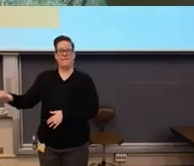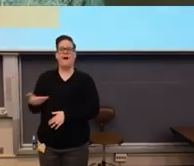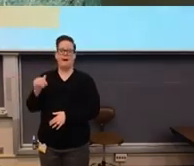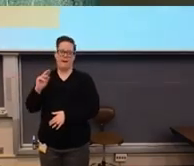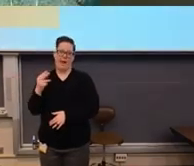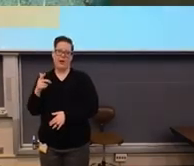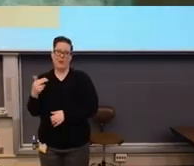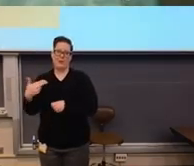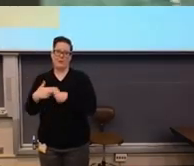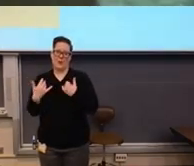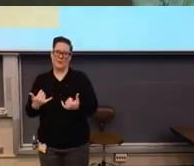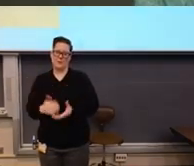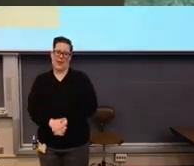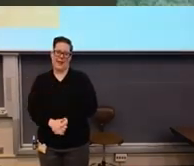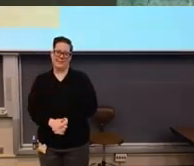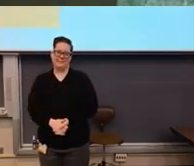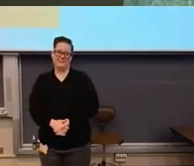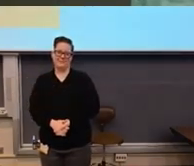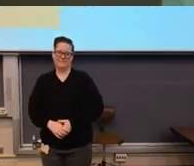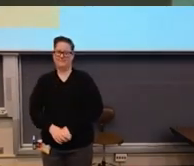to join me today.